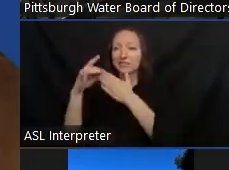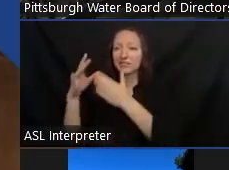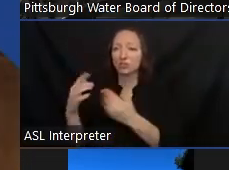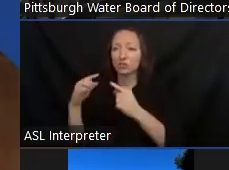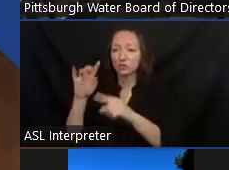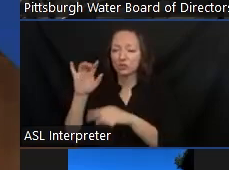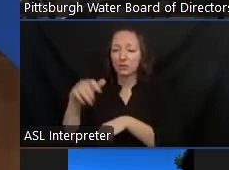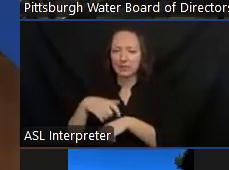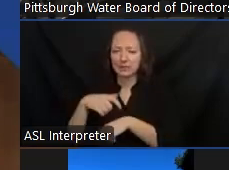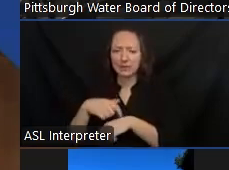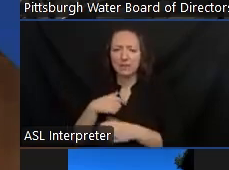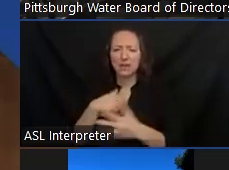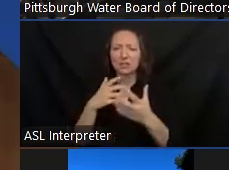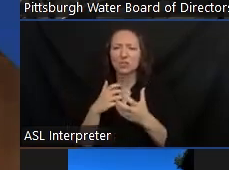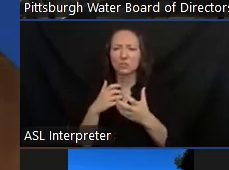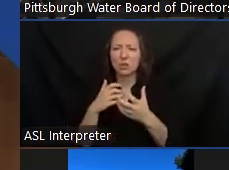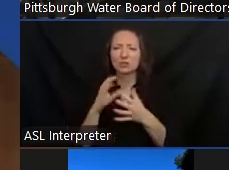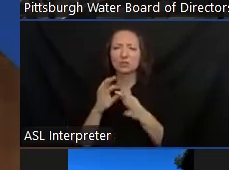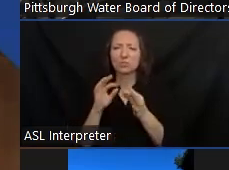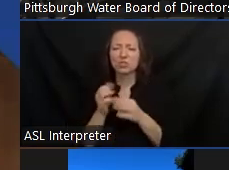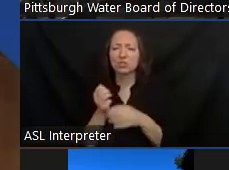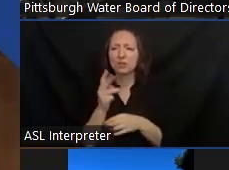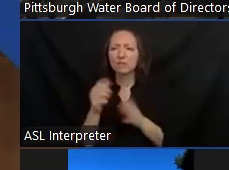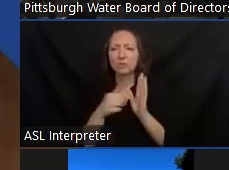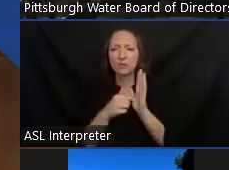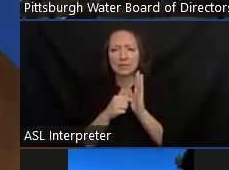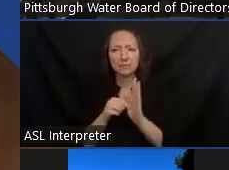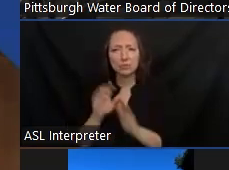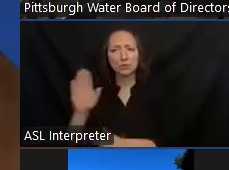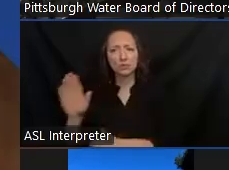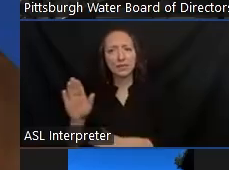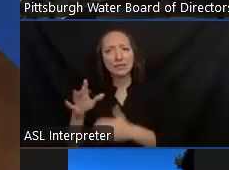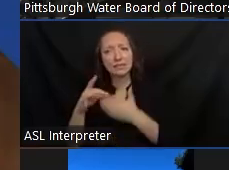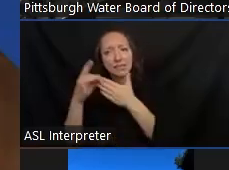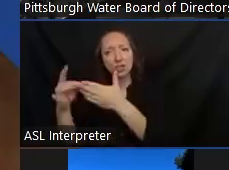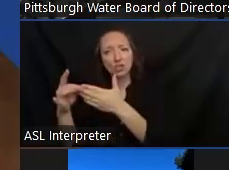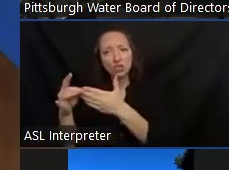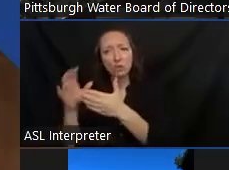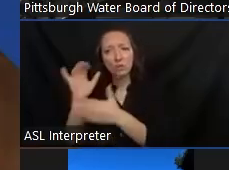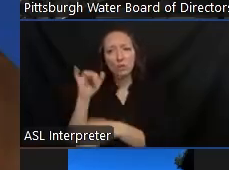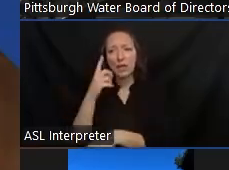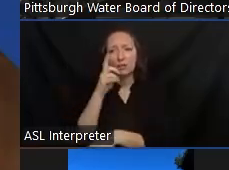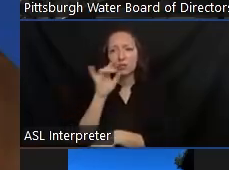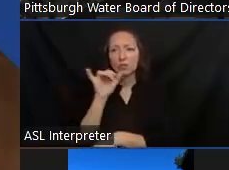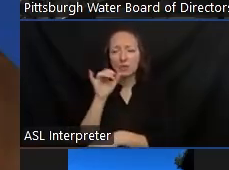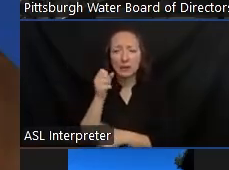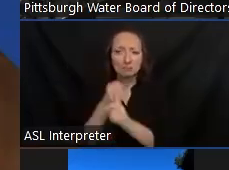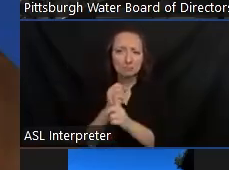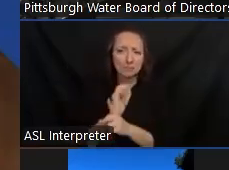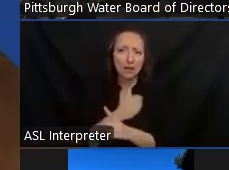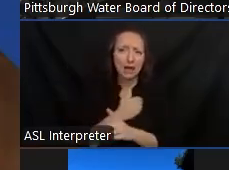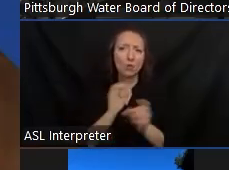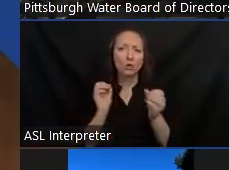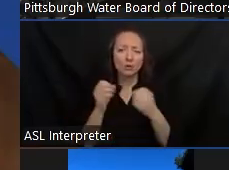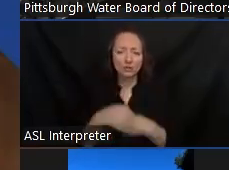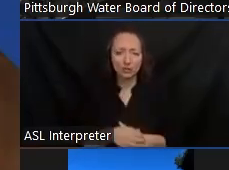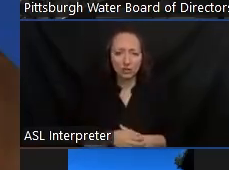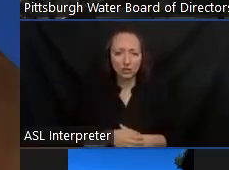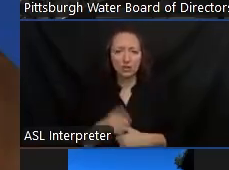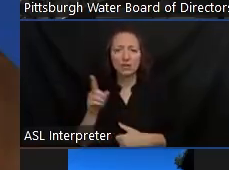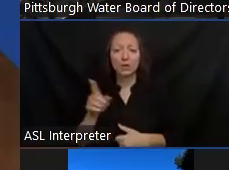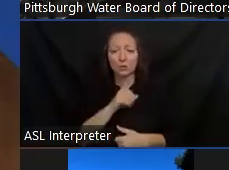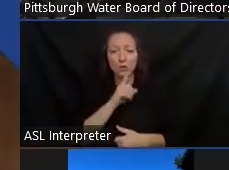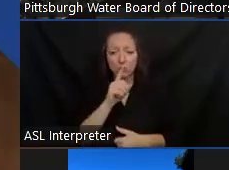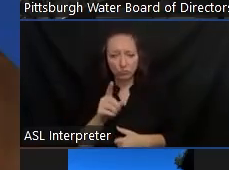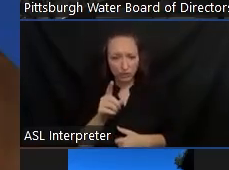out a couple examples of Paul's leadership and what it's meant to the organization. He was firmly committed to public ownership